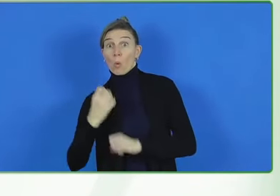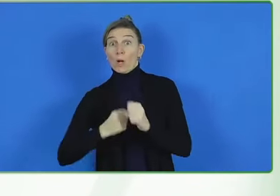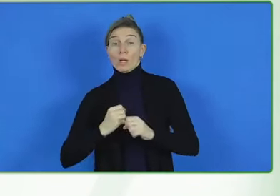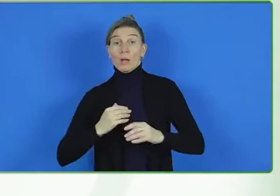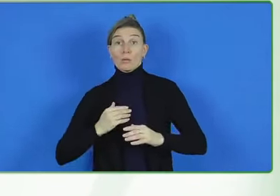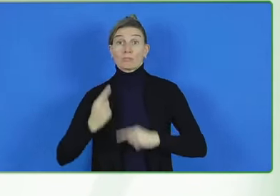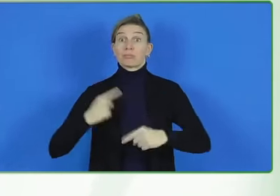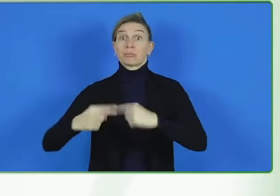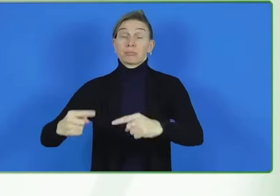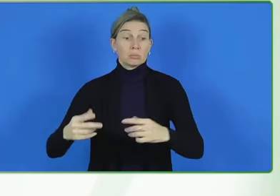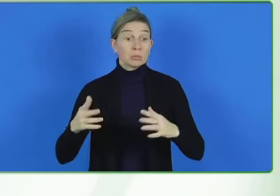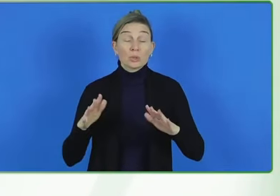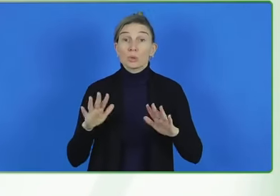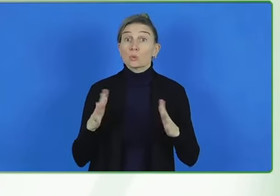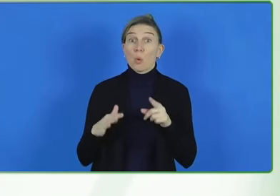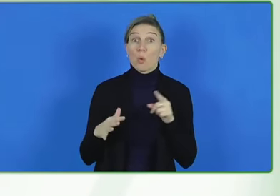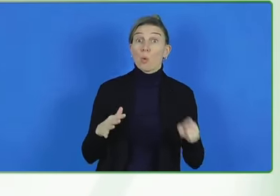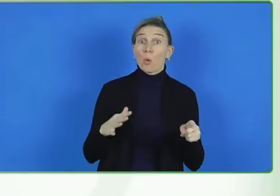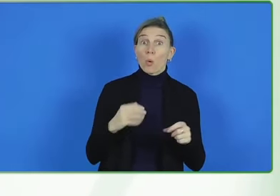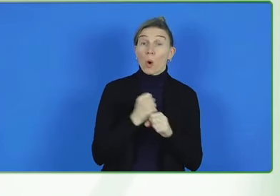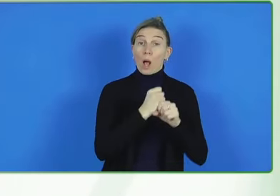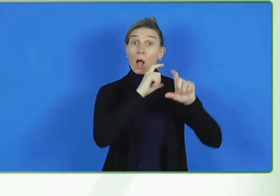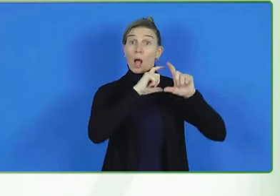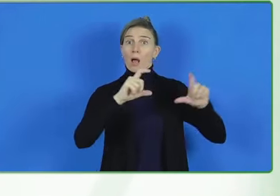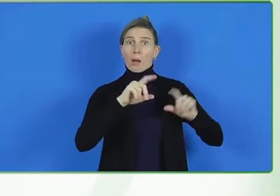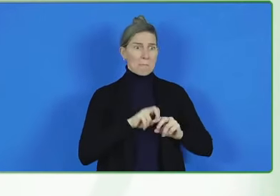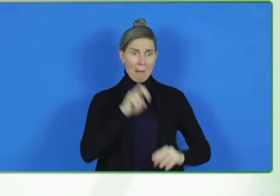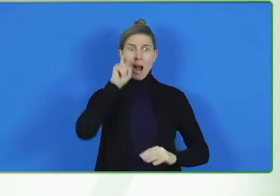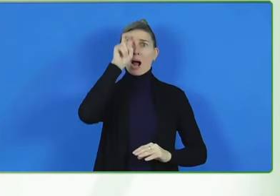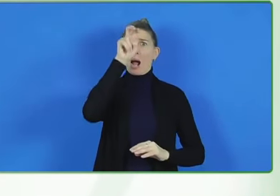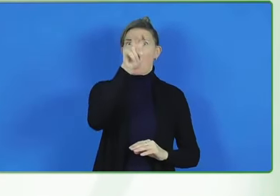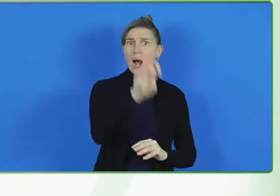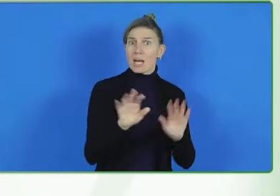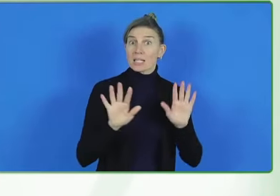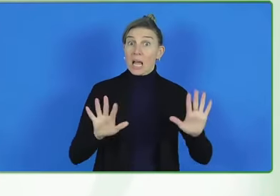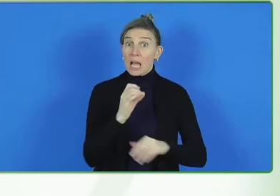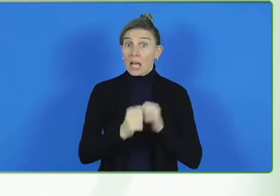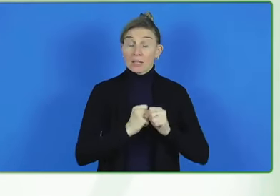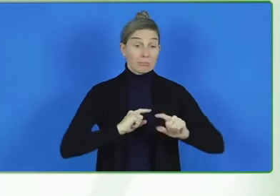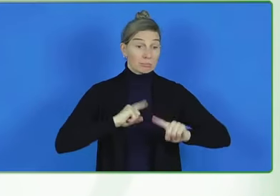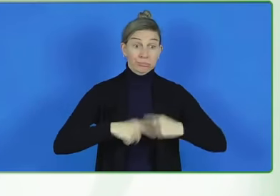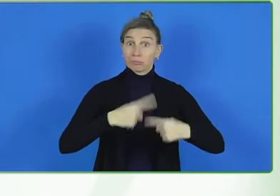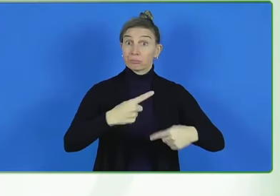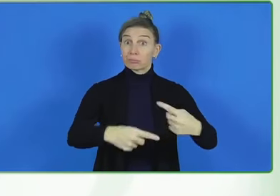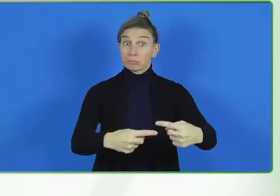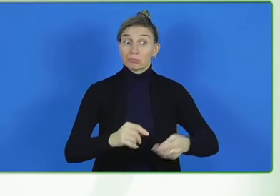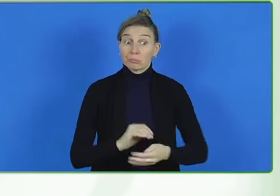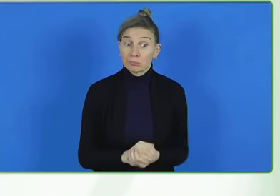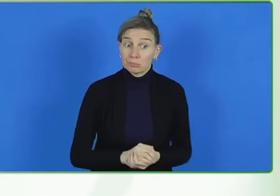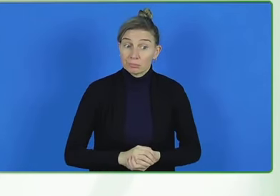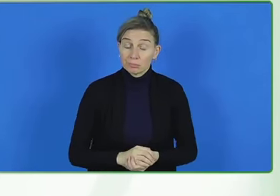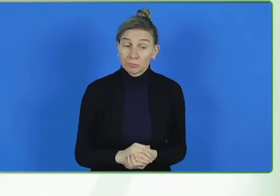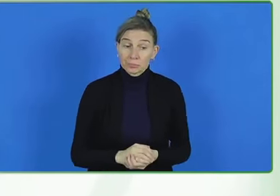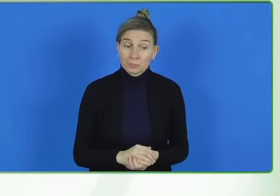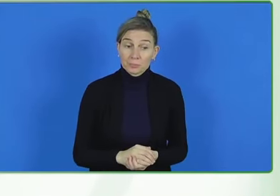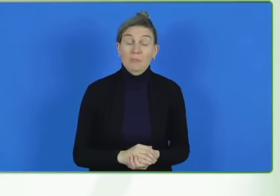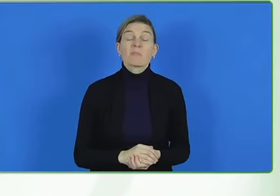companies believe that they will stay the way it is. They do not go back to